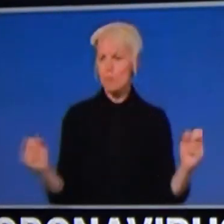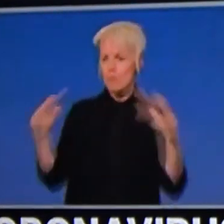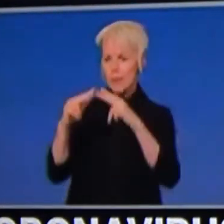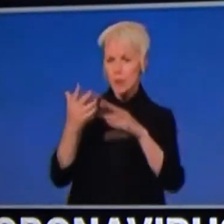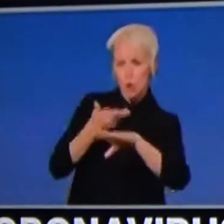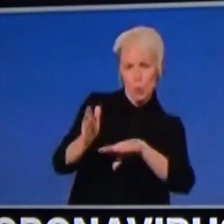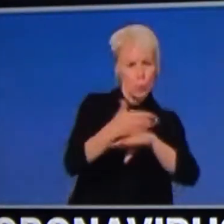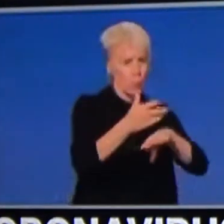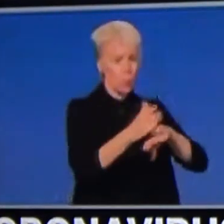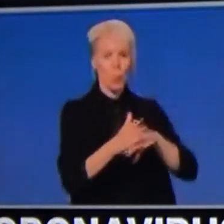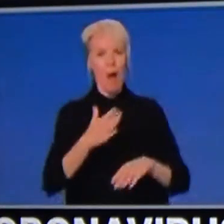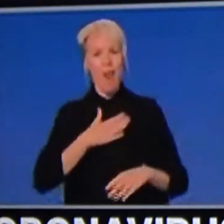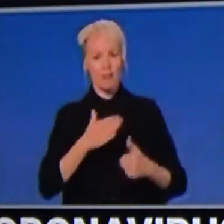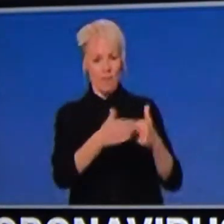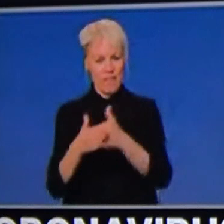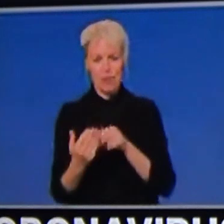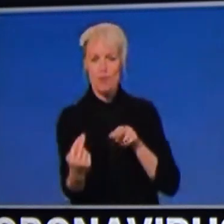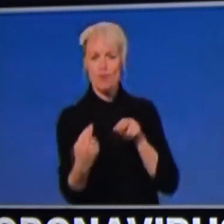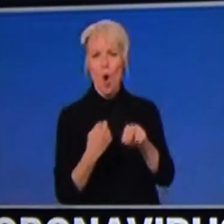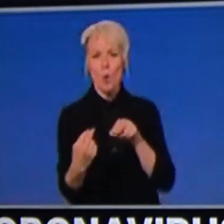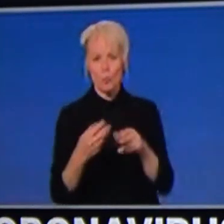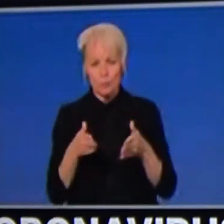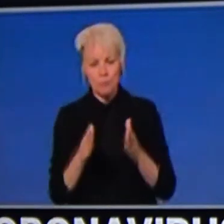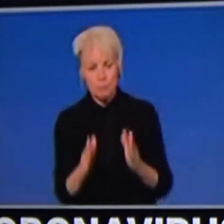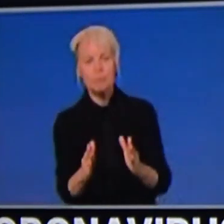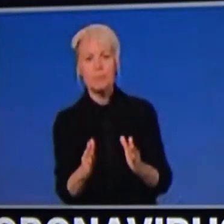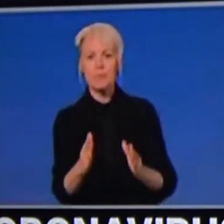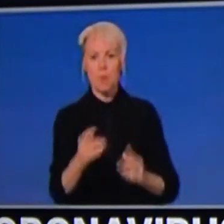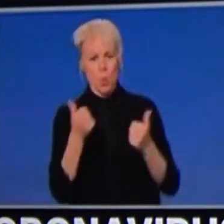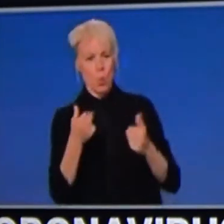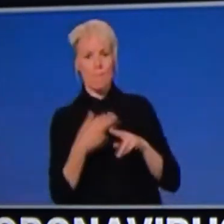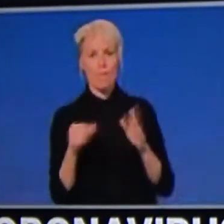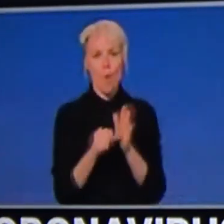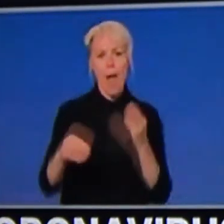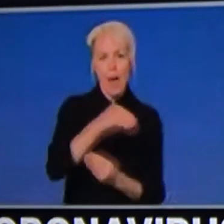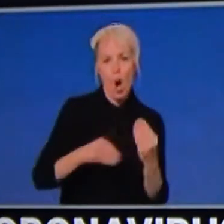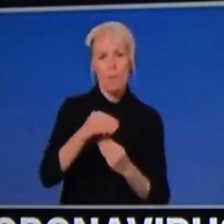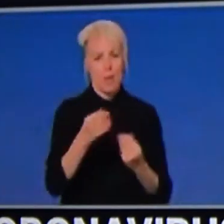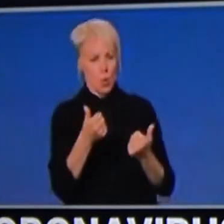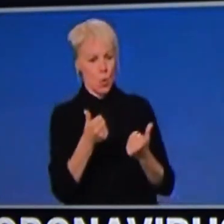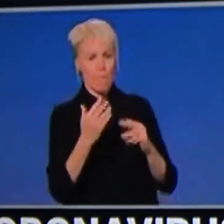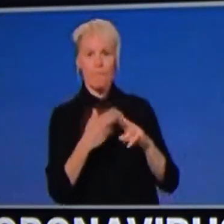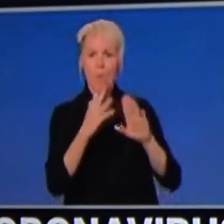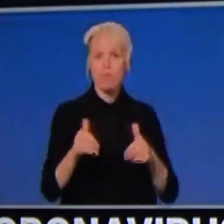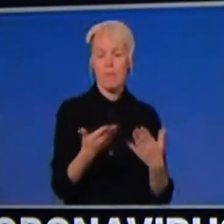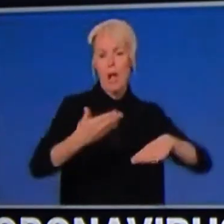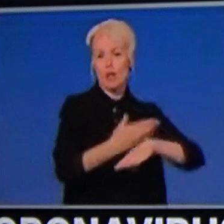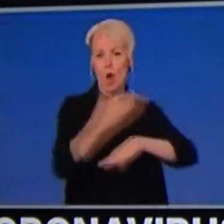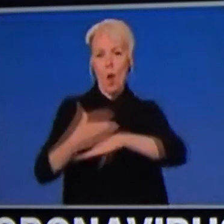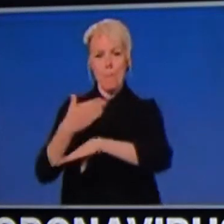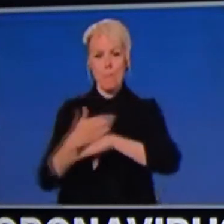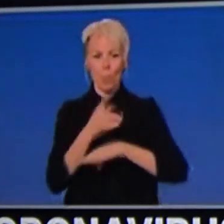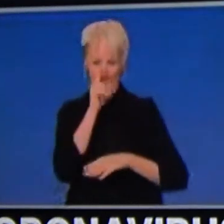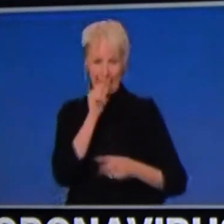see those things happening now. Because that'll be good for the economy, it'll be good for employment, and it can be done in a COVID economy.